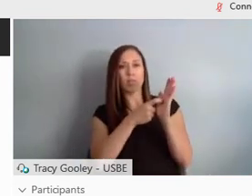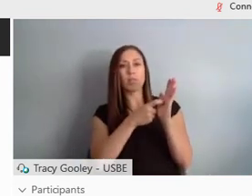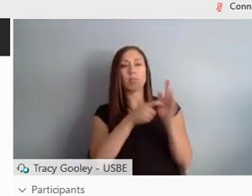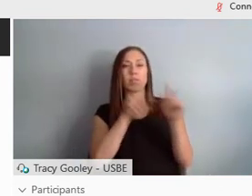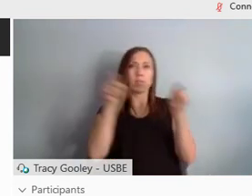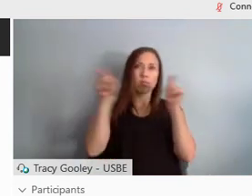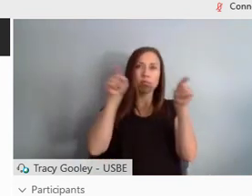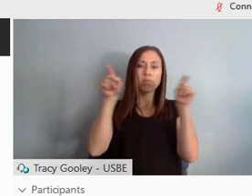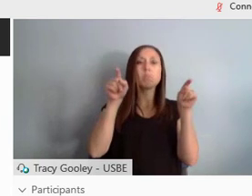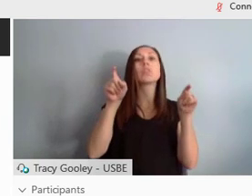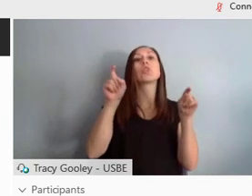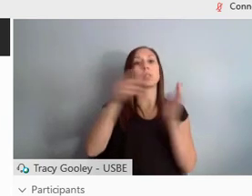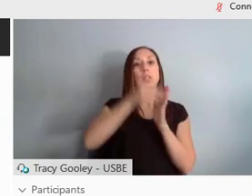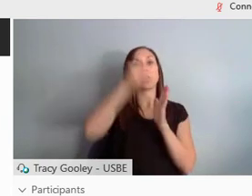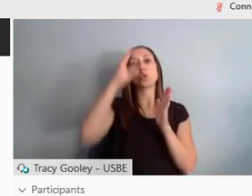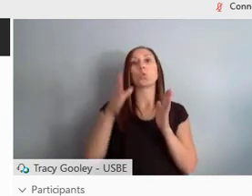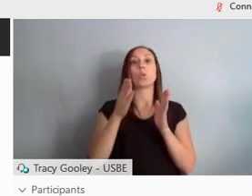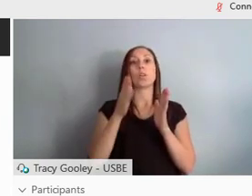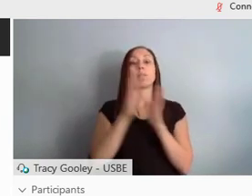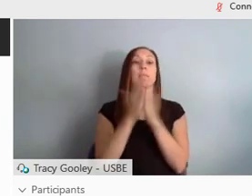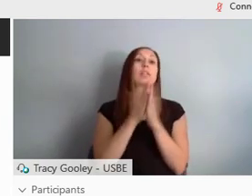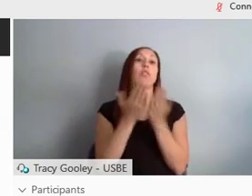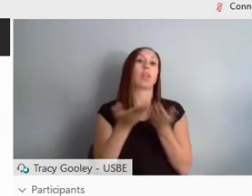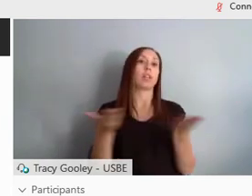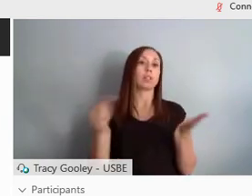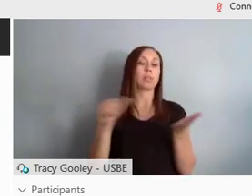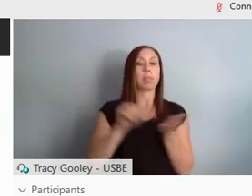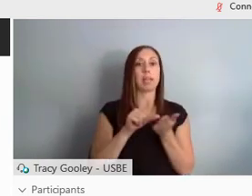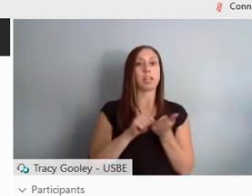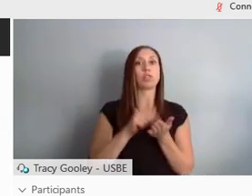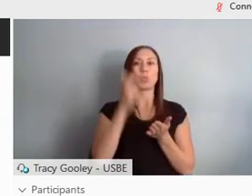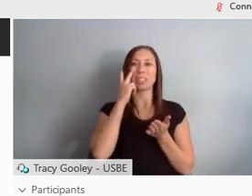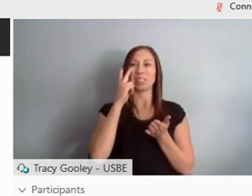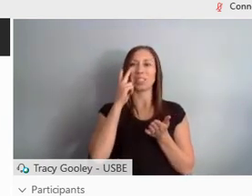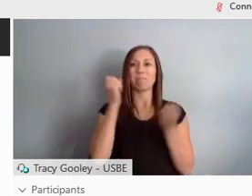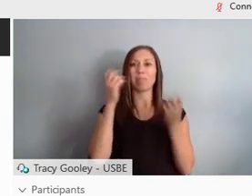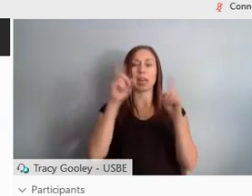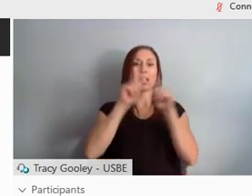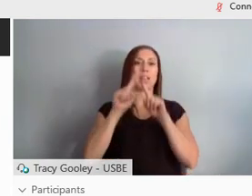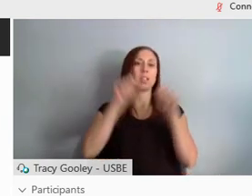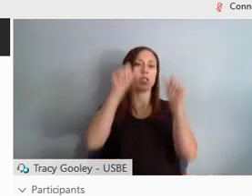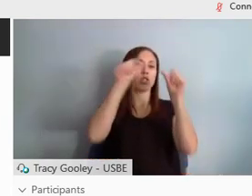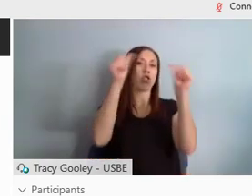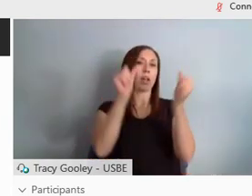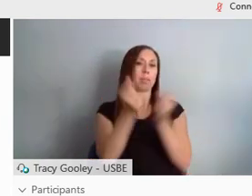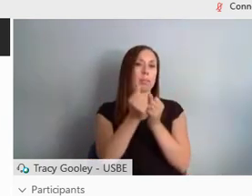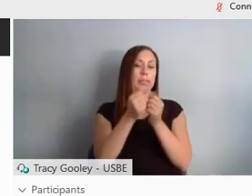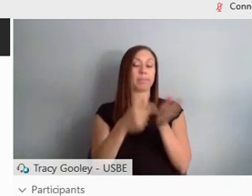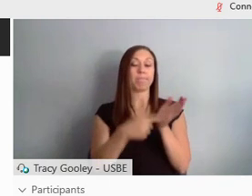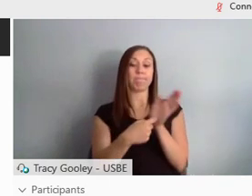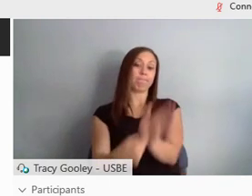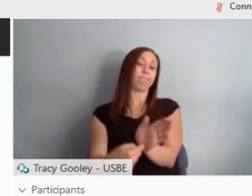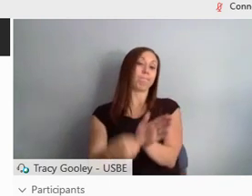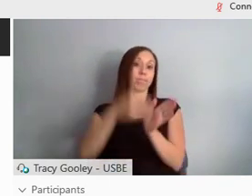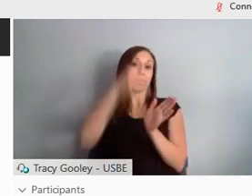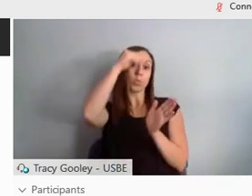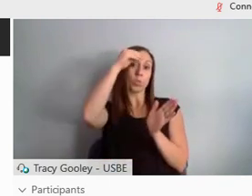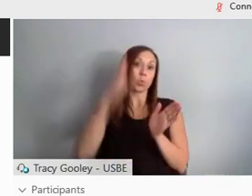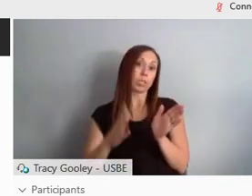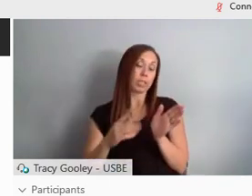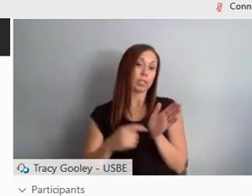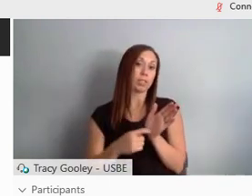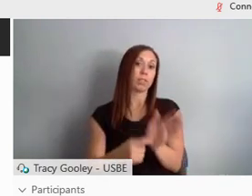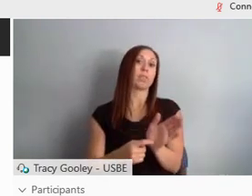this one, you will need the student materials page that has the shapes on it. You'll put that in front of the student,